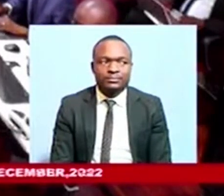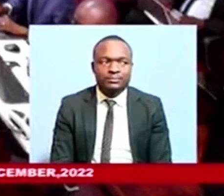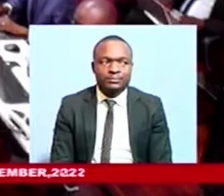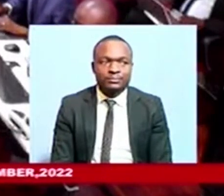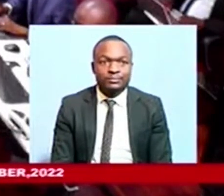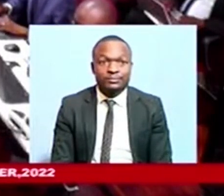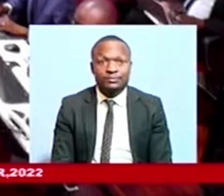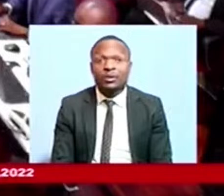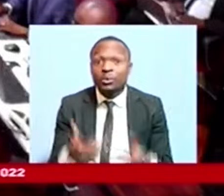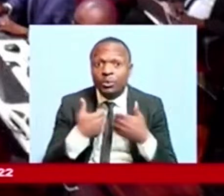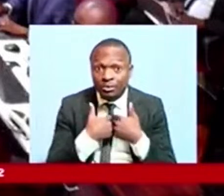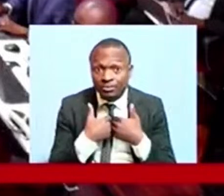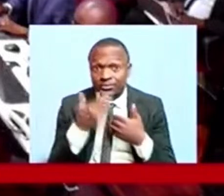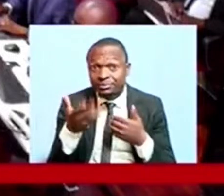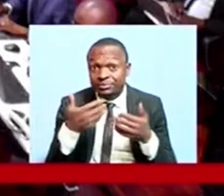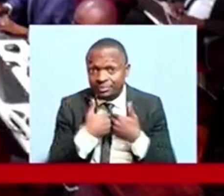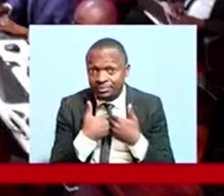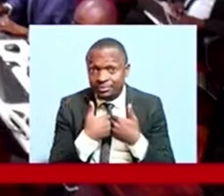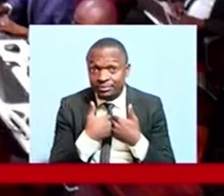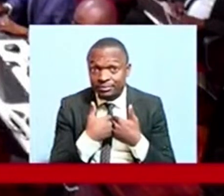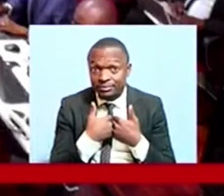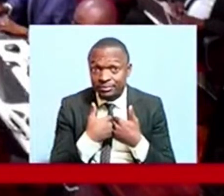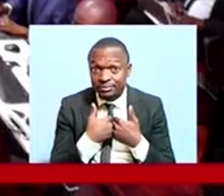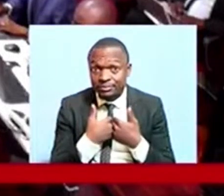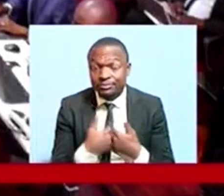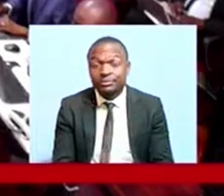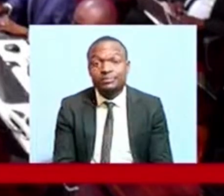Yes, do you have it?